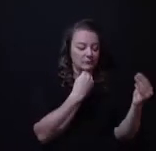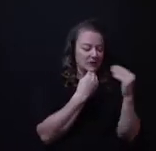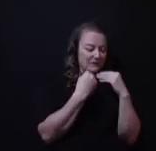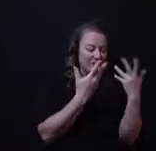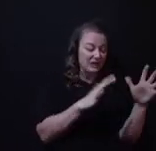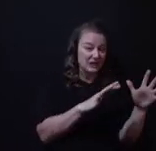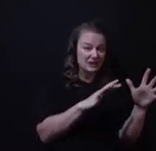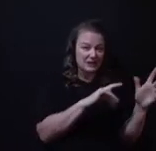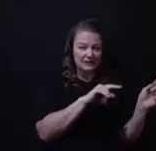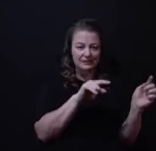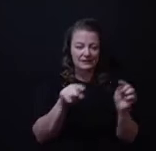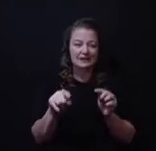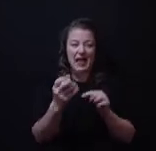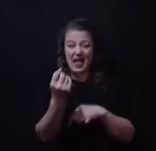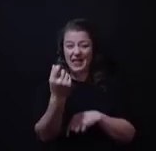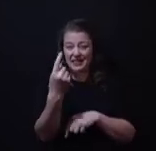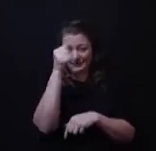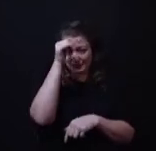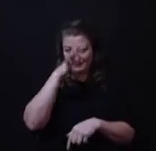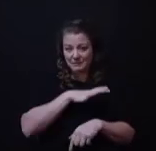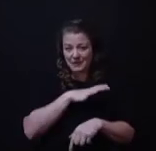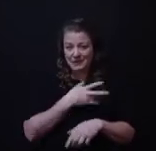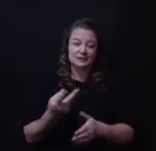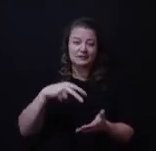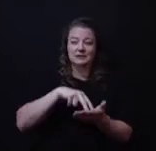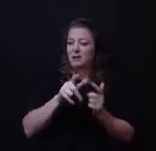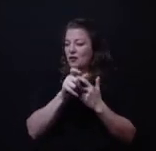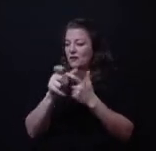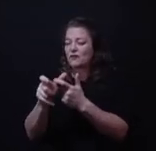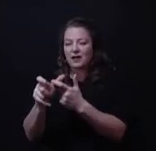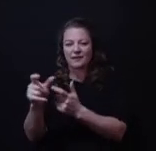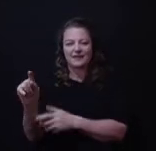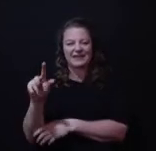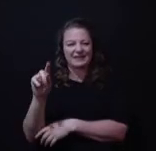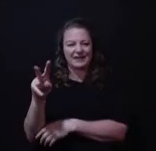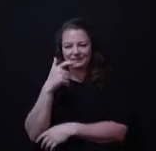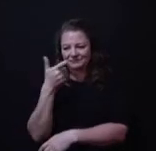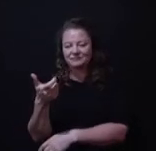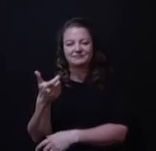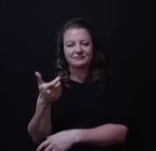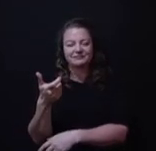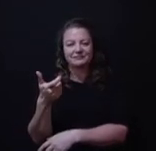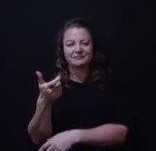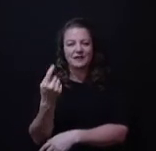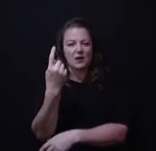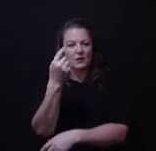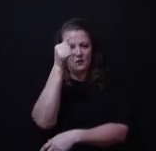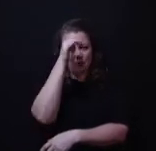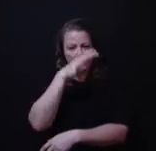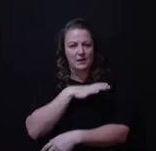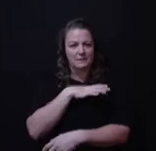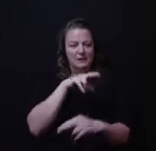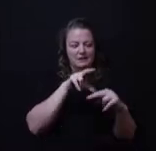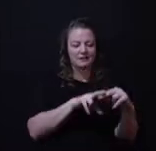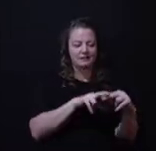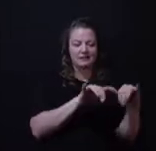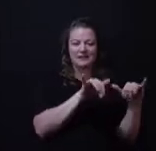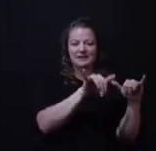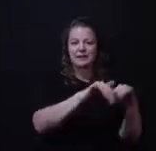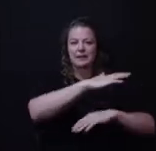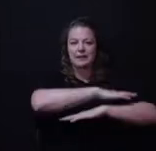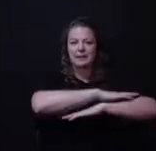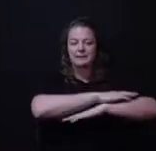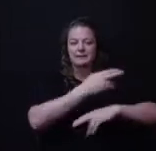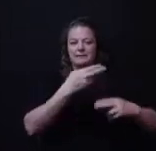poof, 11 guys jump up and run for the television. One guy stayed at the table. His name was